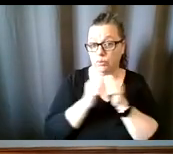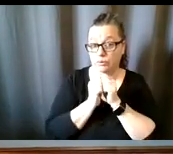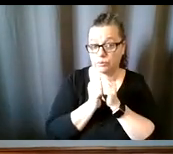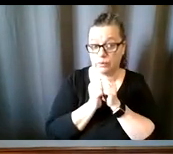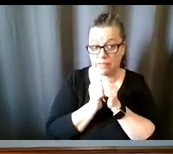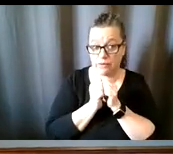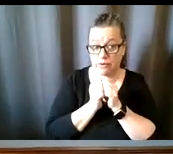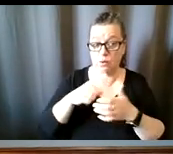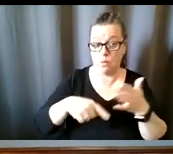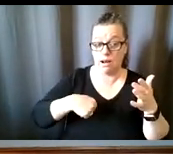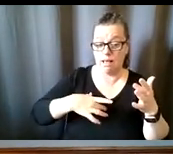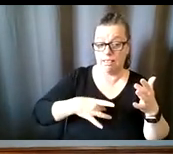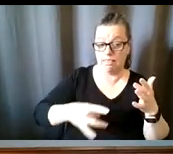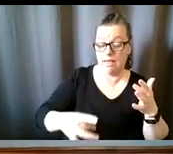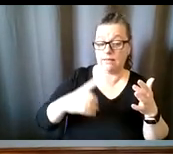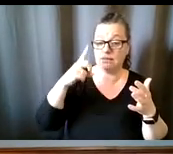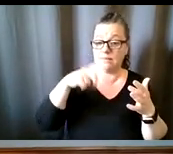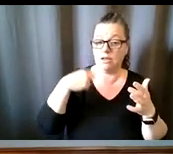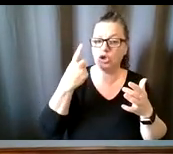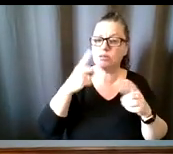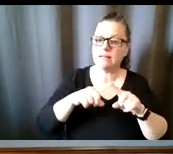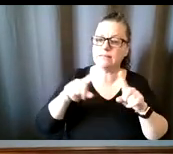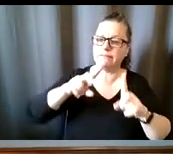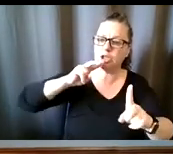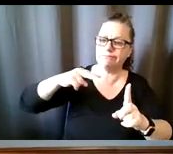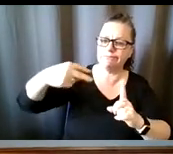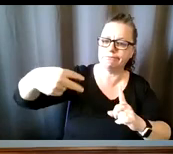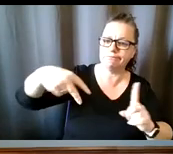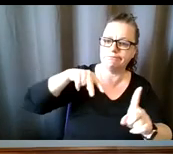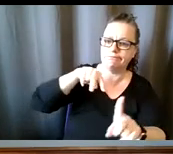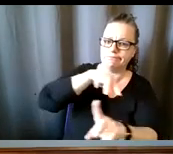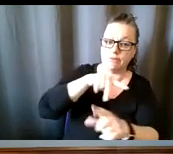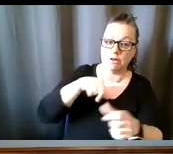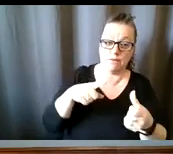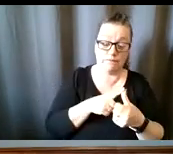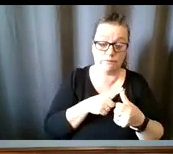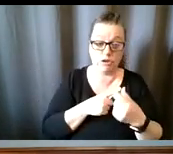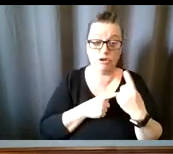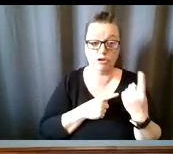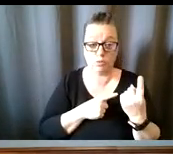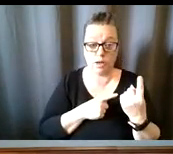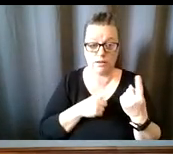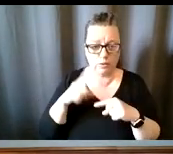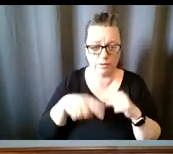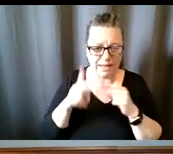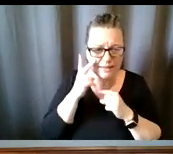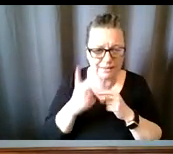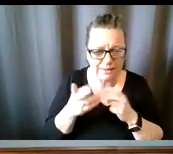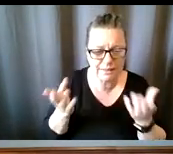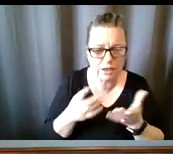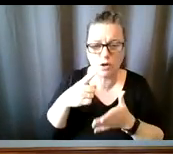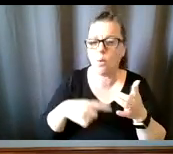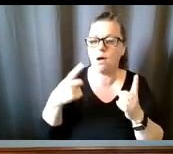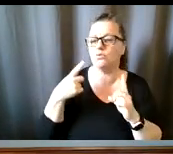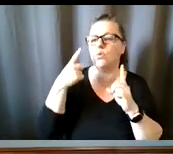And what I like about it is it looks at a bunch of different facets. The first one, which can't see here, is what goals